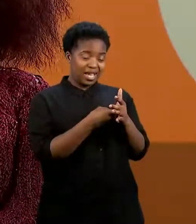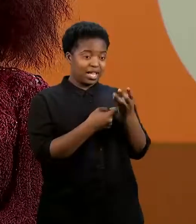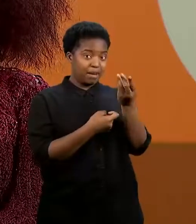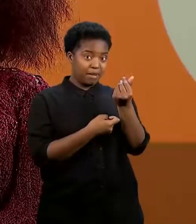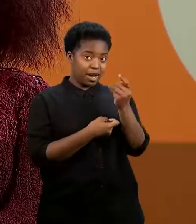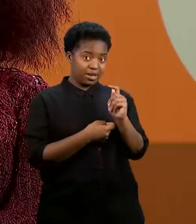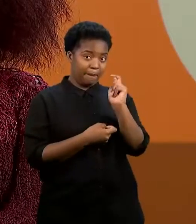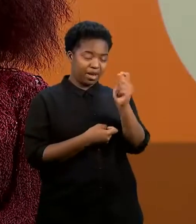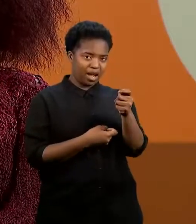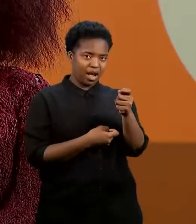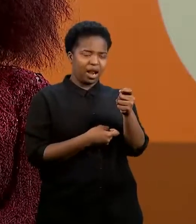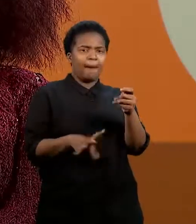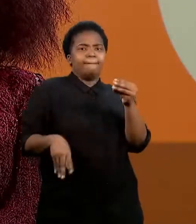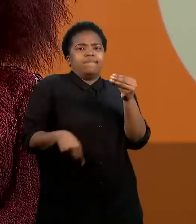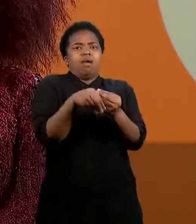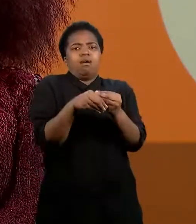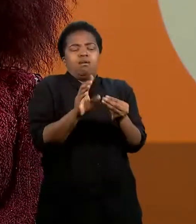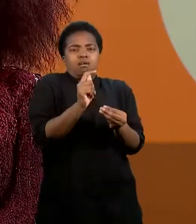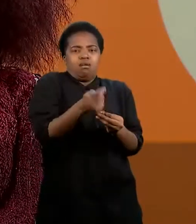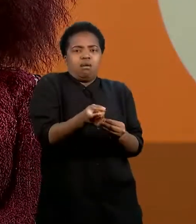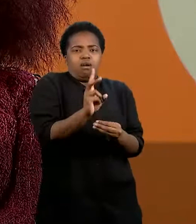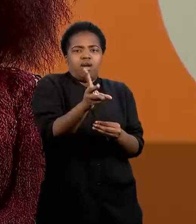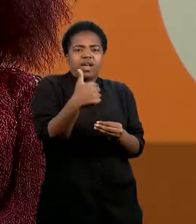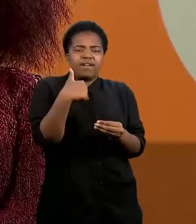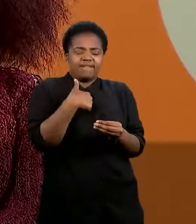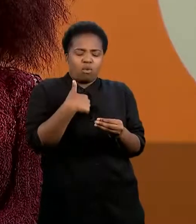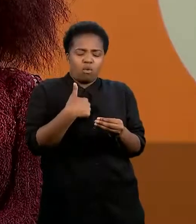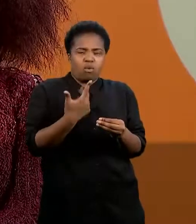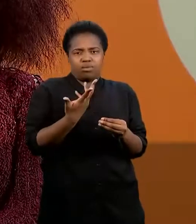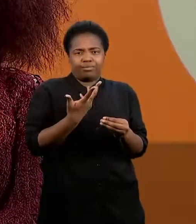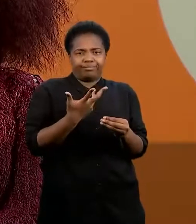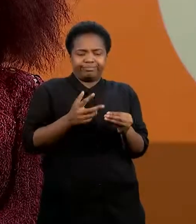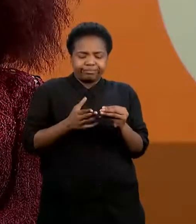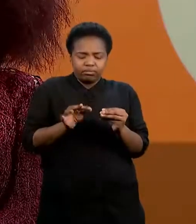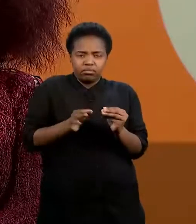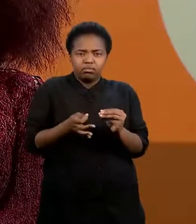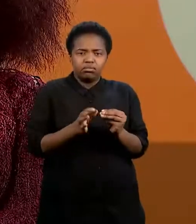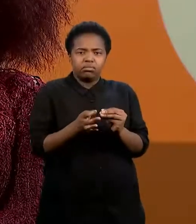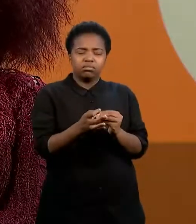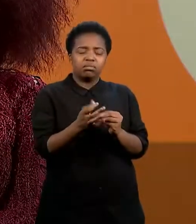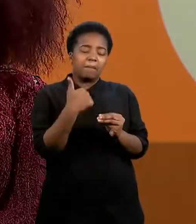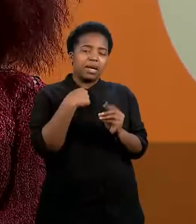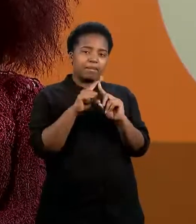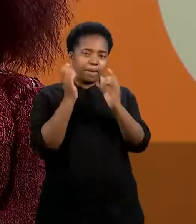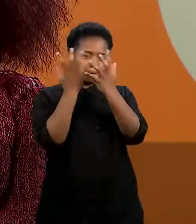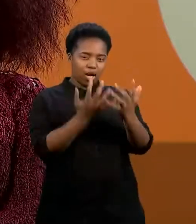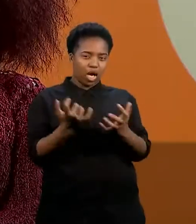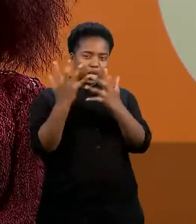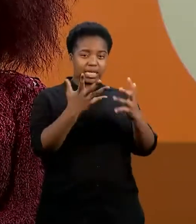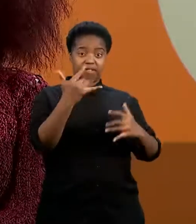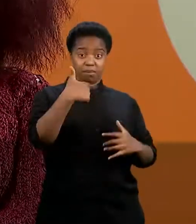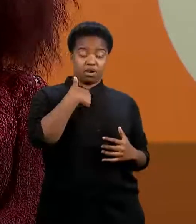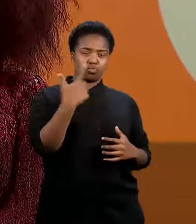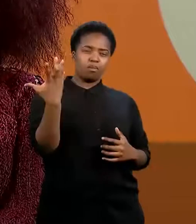of the day, like I've just like made it a point to fit it into my budget to say, "Hori, if I'm going to look